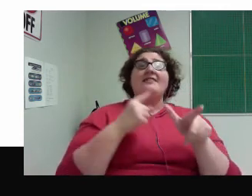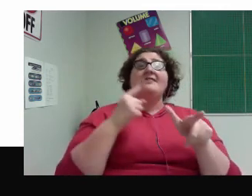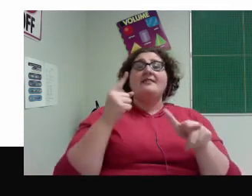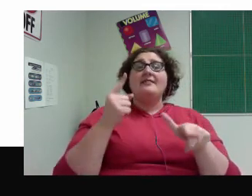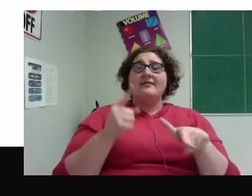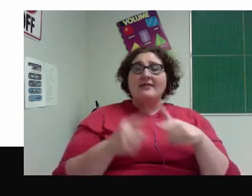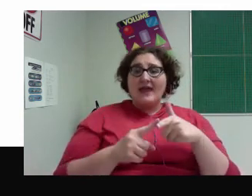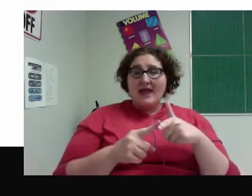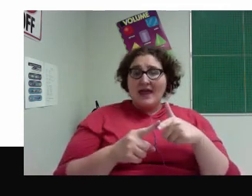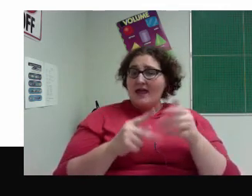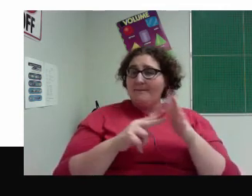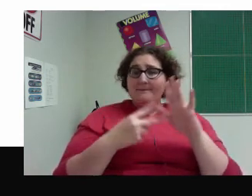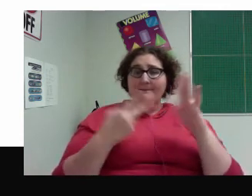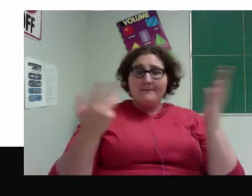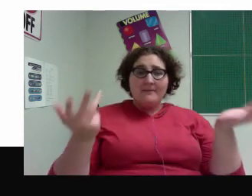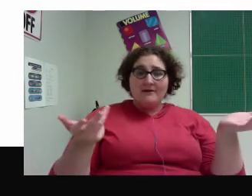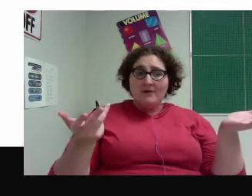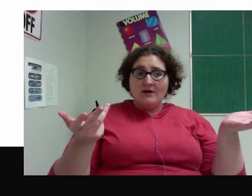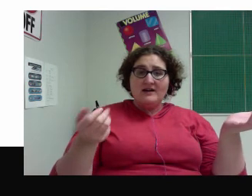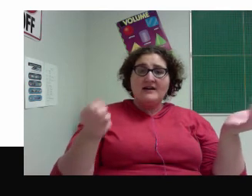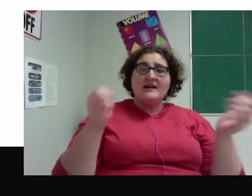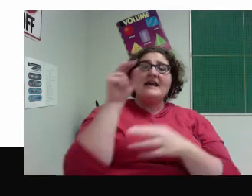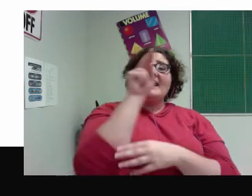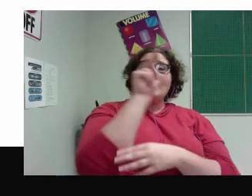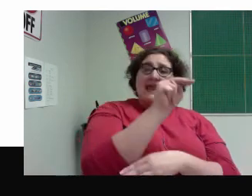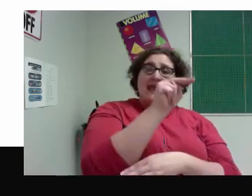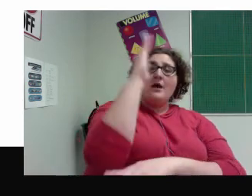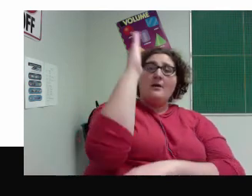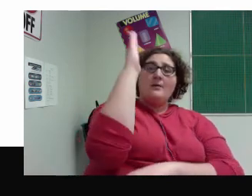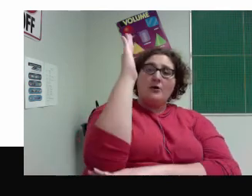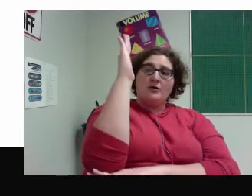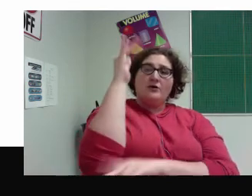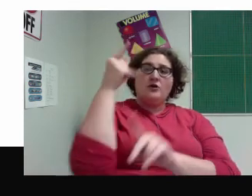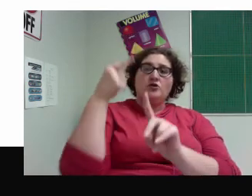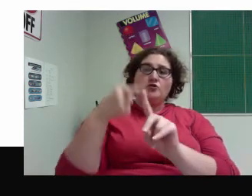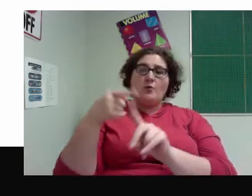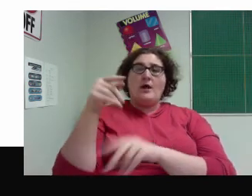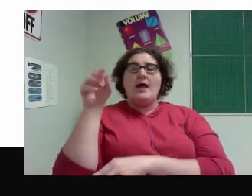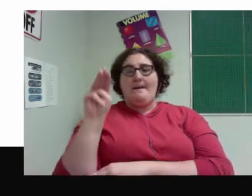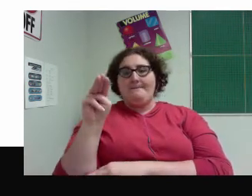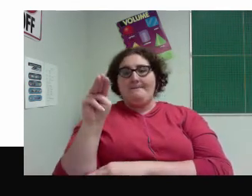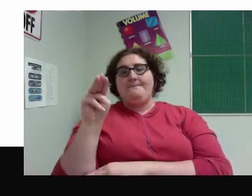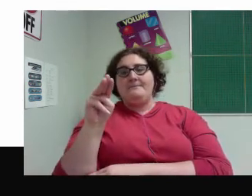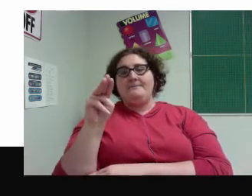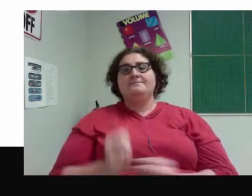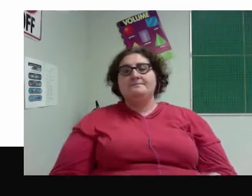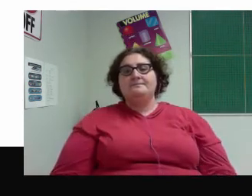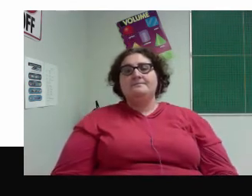then N is perpendicular to M.